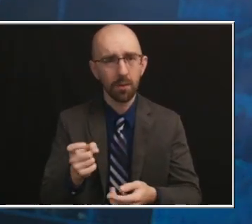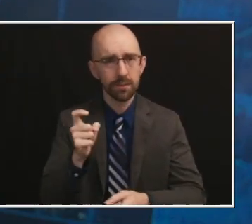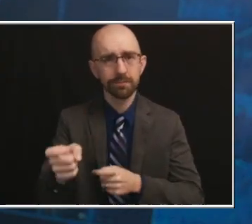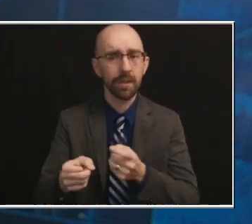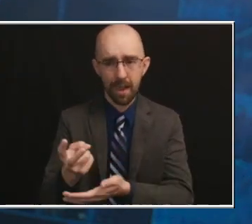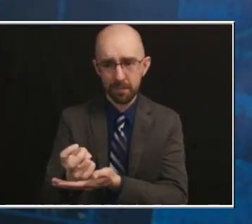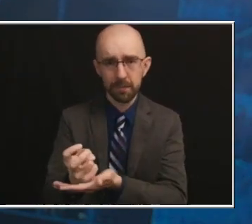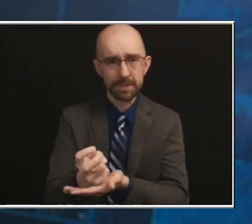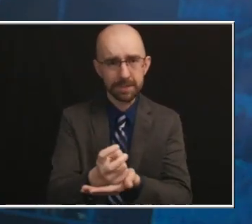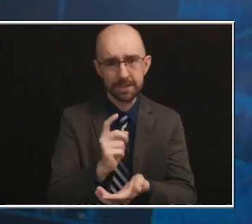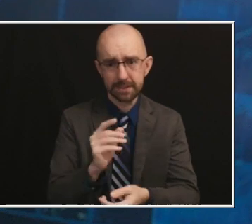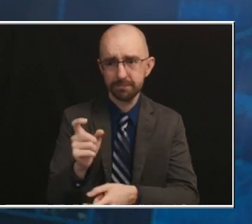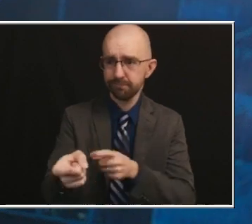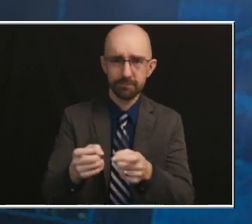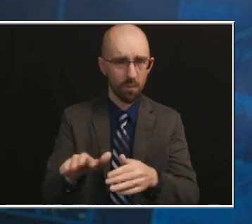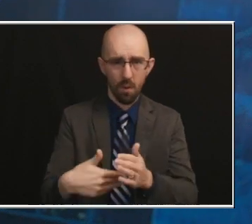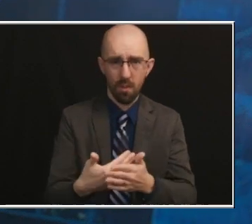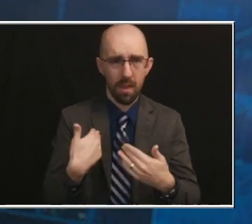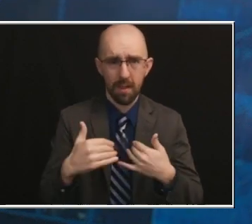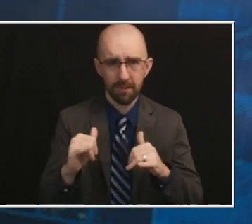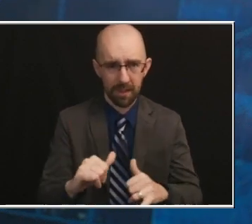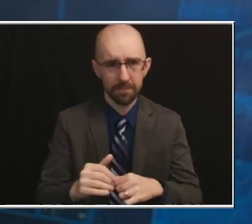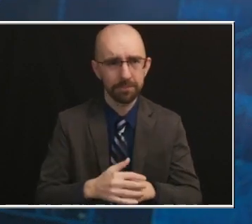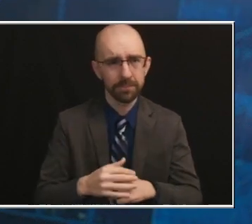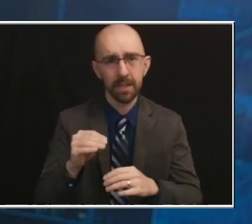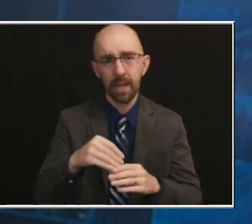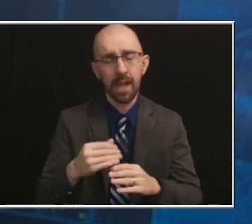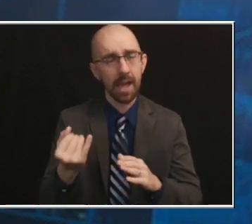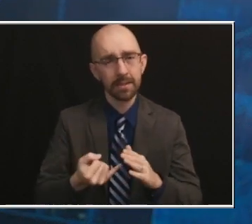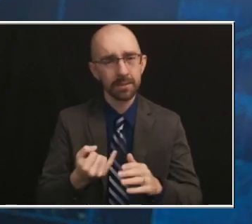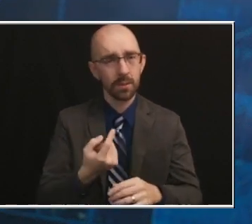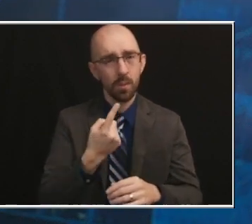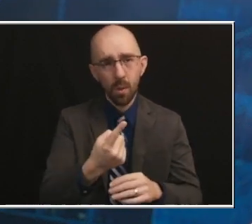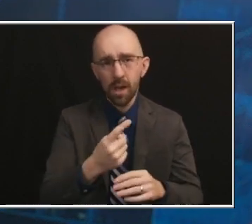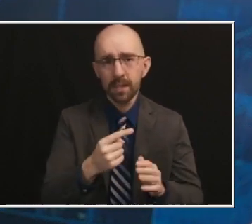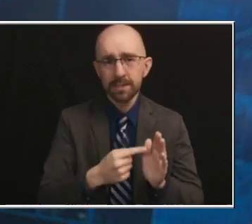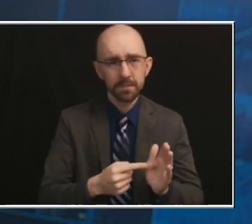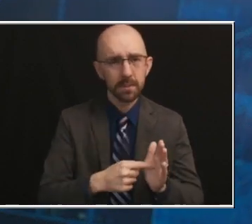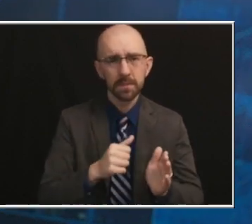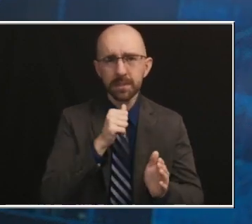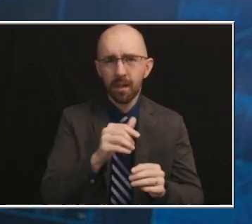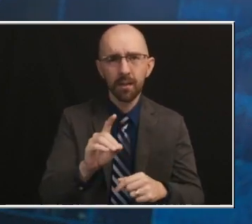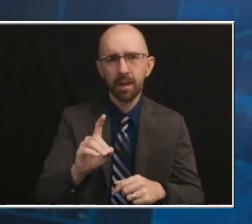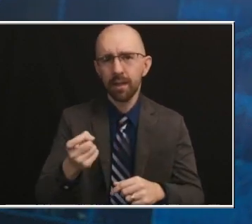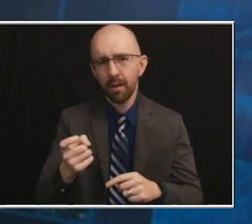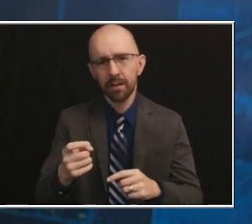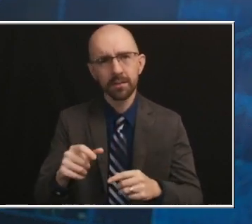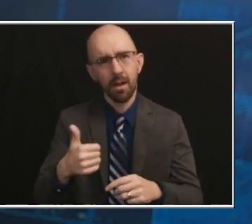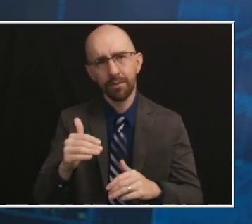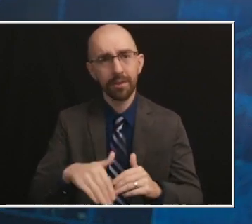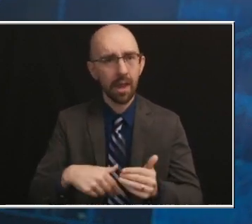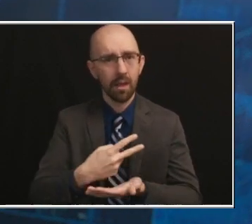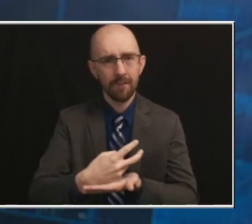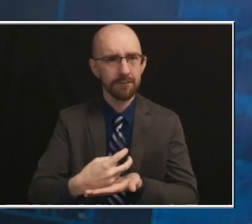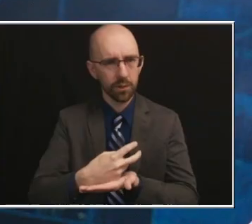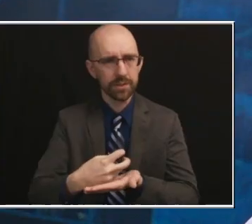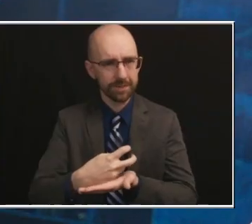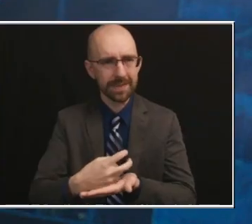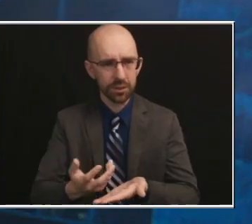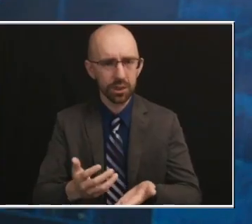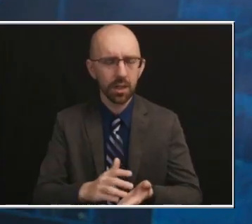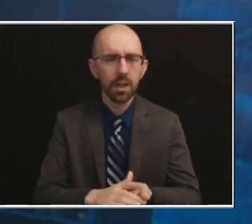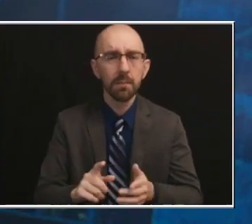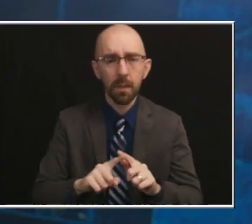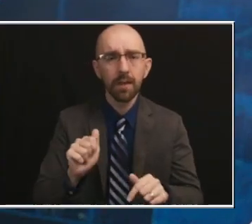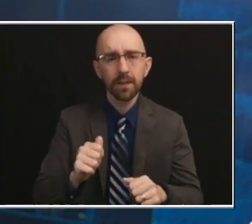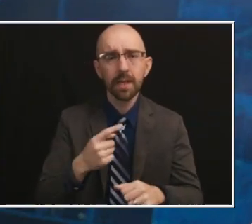So, in isolation, any one symptom is not necessarily diagnostic besides a convulsive seizure typically. But if you can kind of say, well, we have some